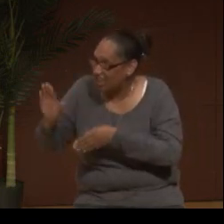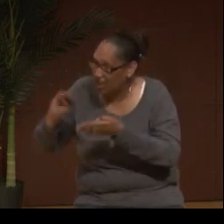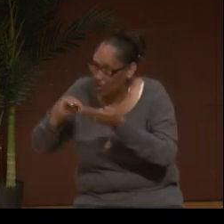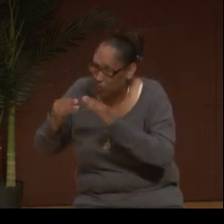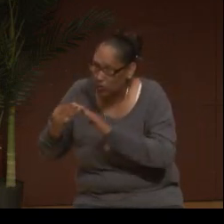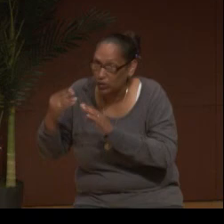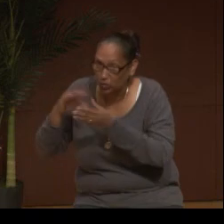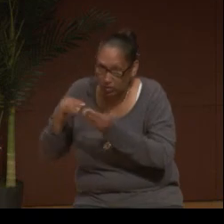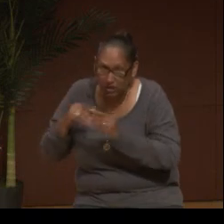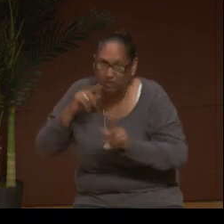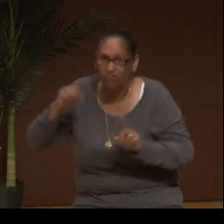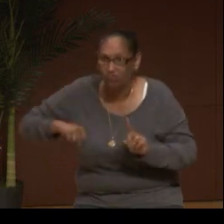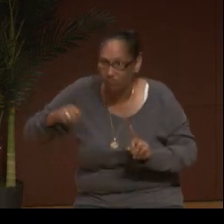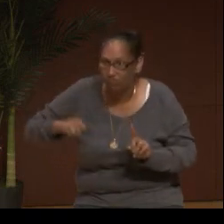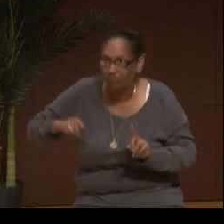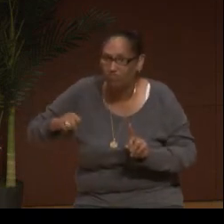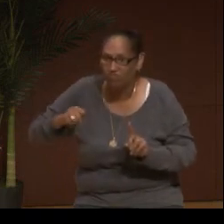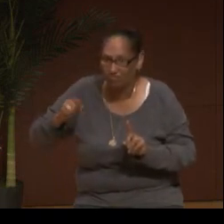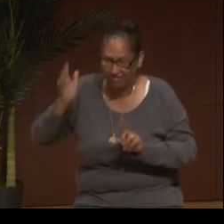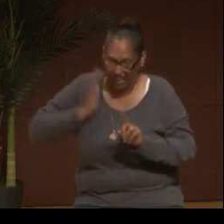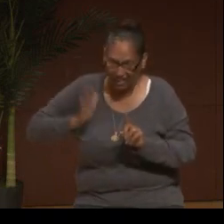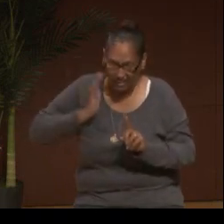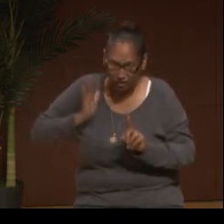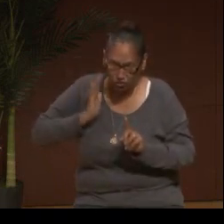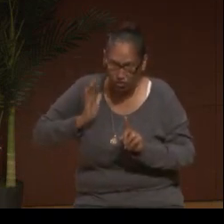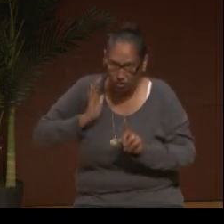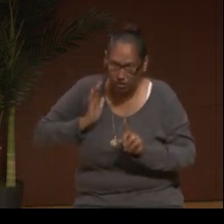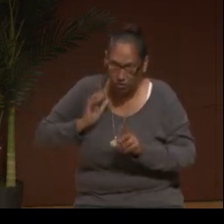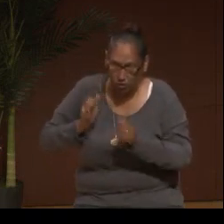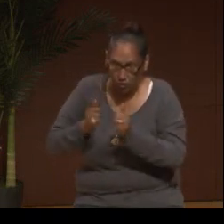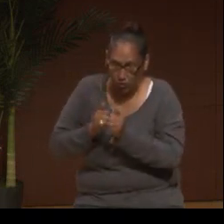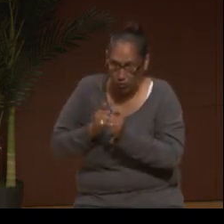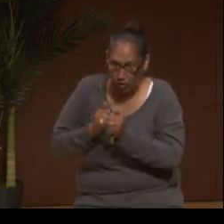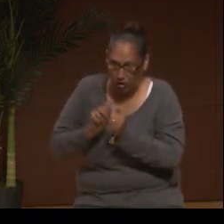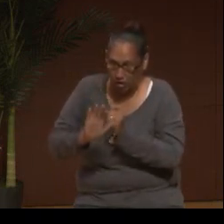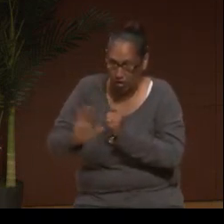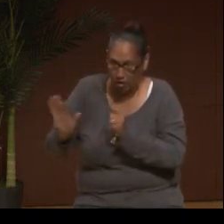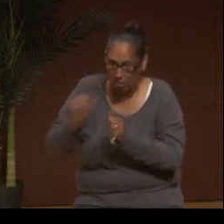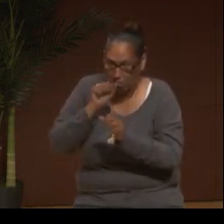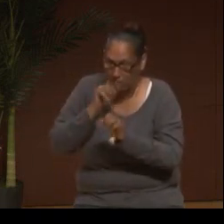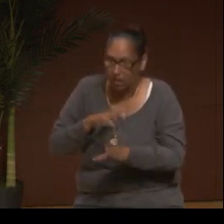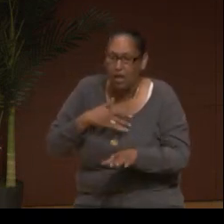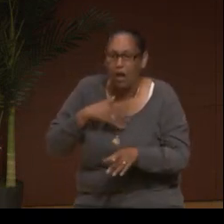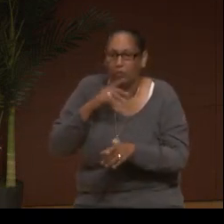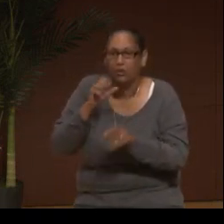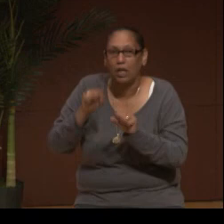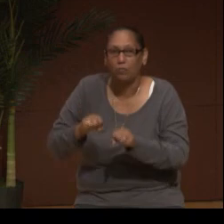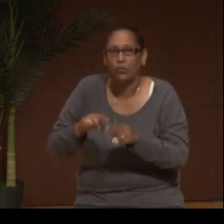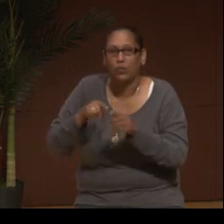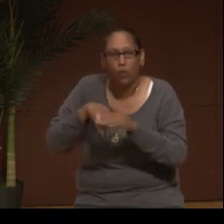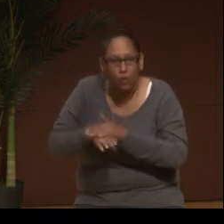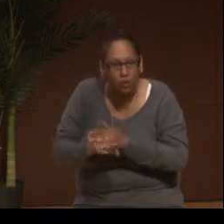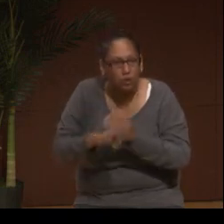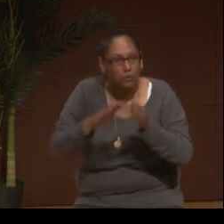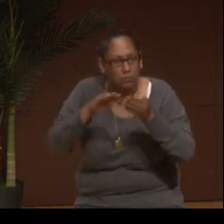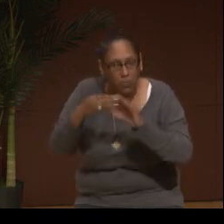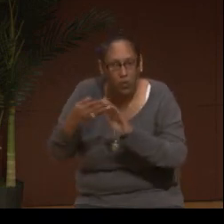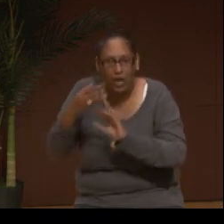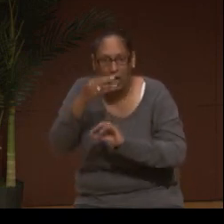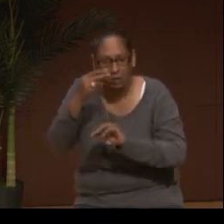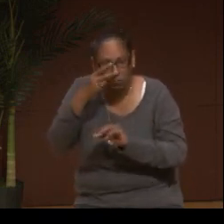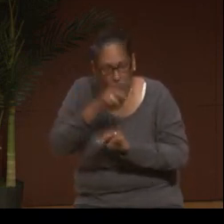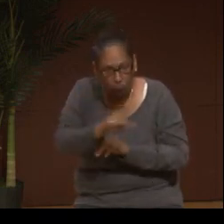you know, we have indigenous ancestry. And with their blessing, I was able to go into the community and look at their